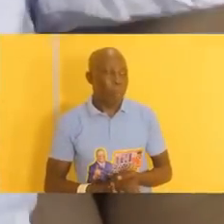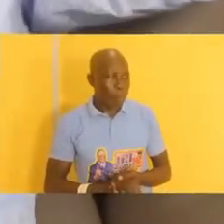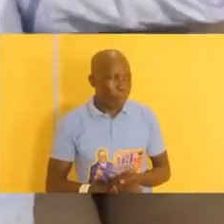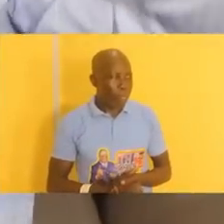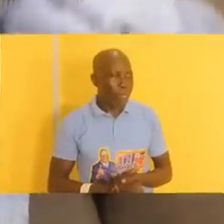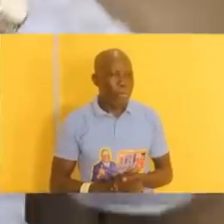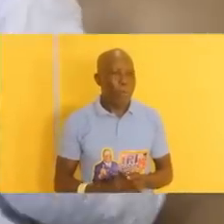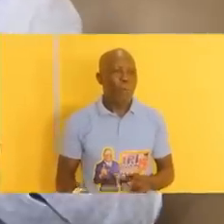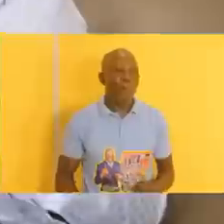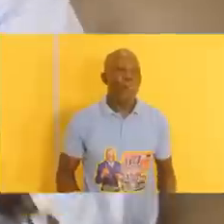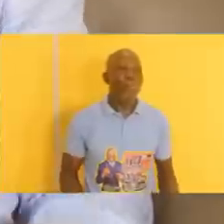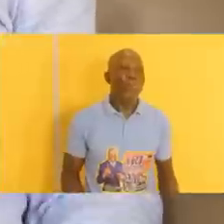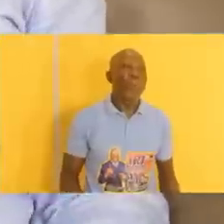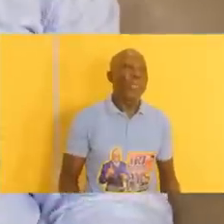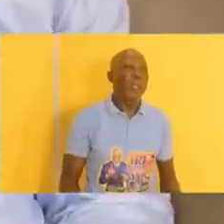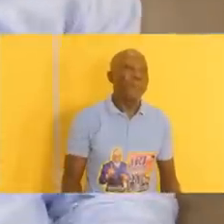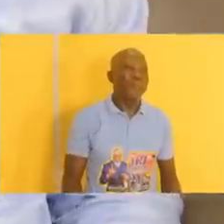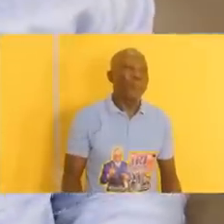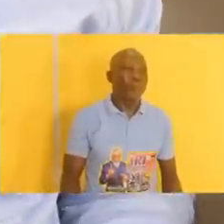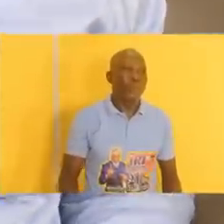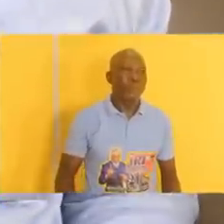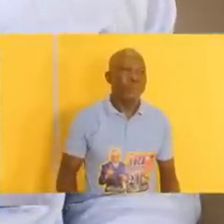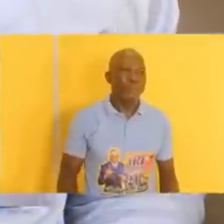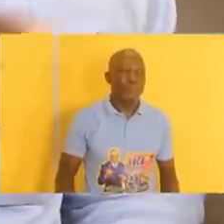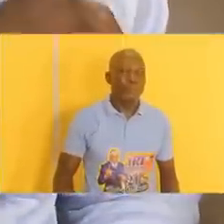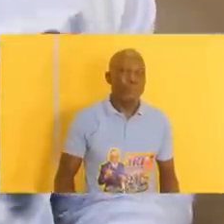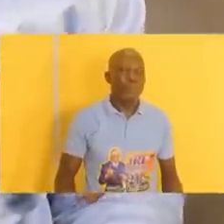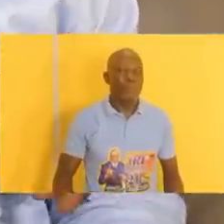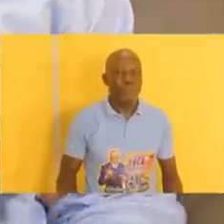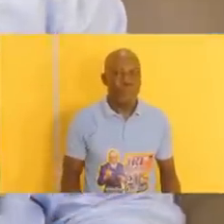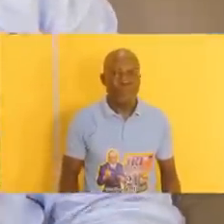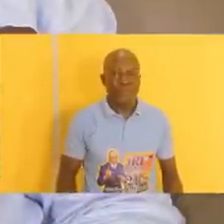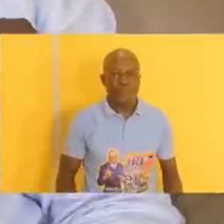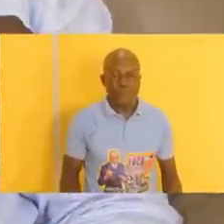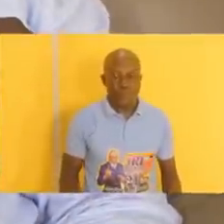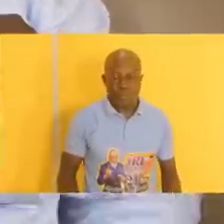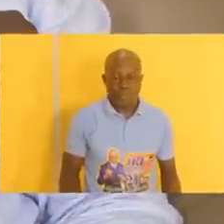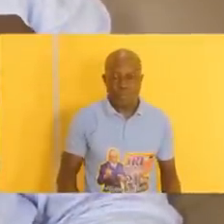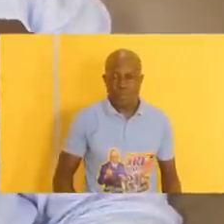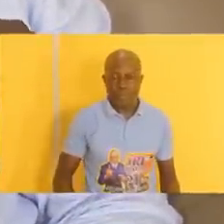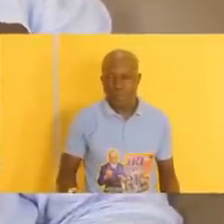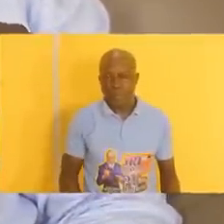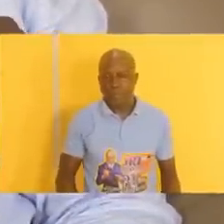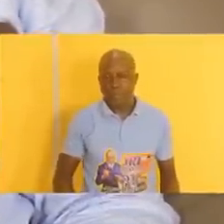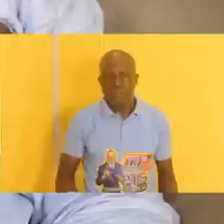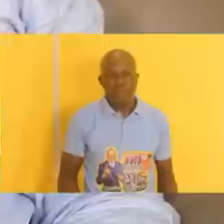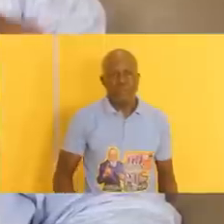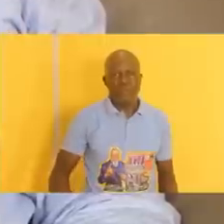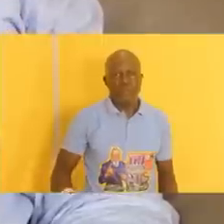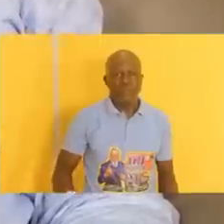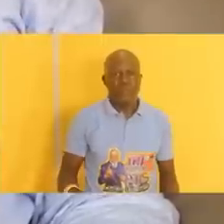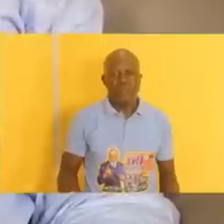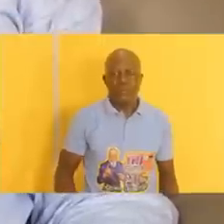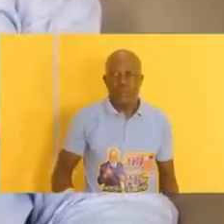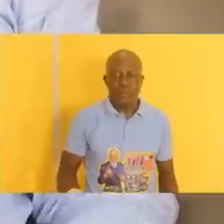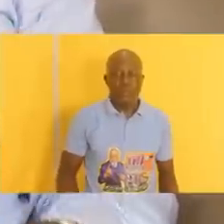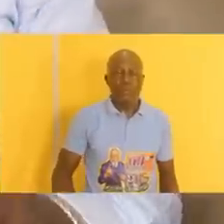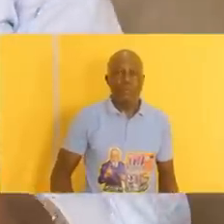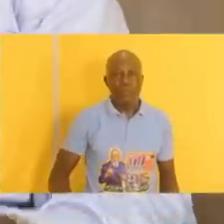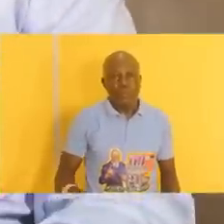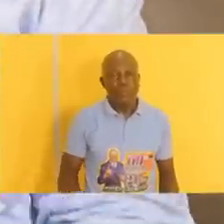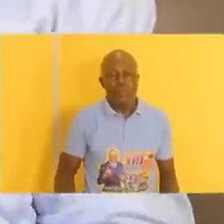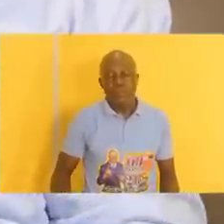all double tongue. And what will go back with your way, my